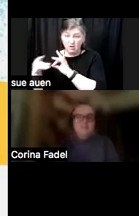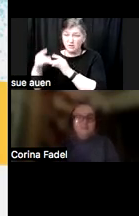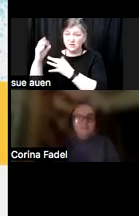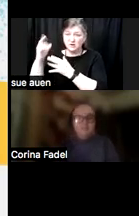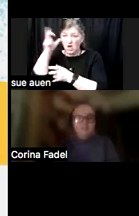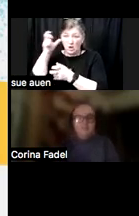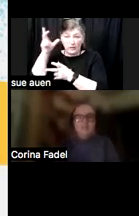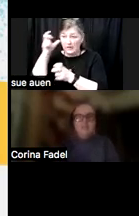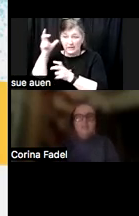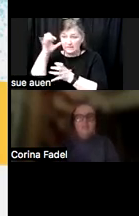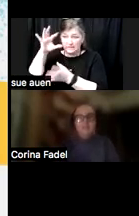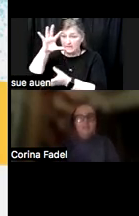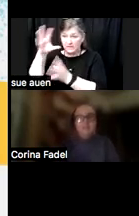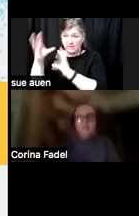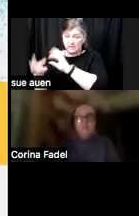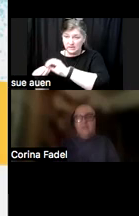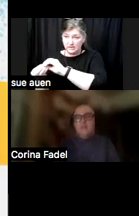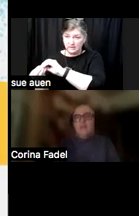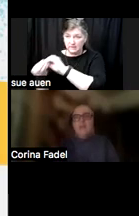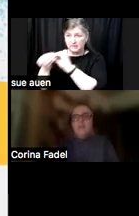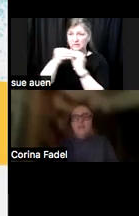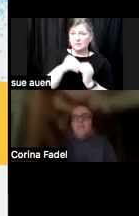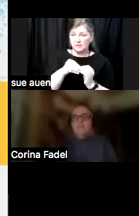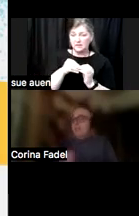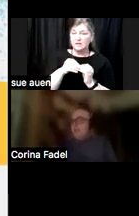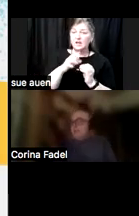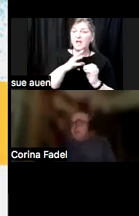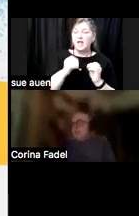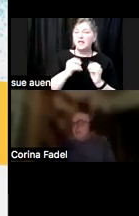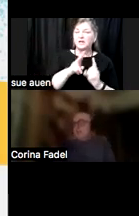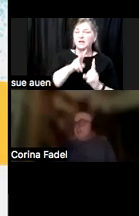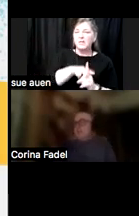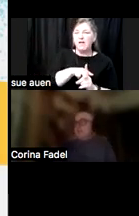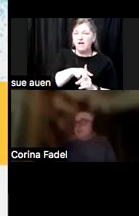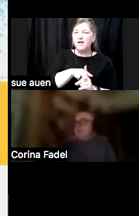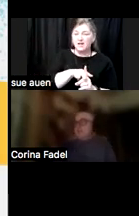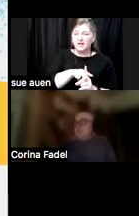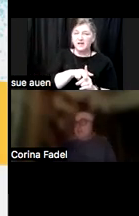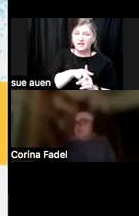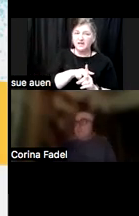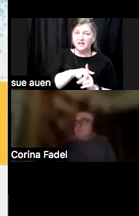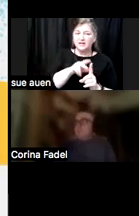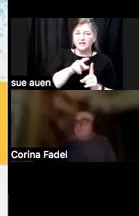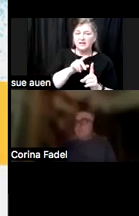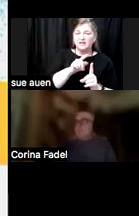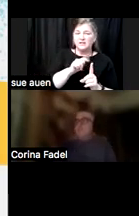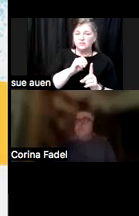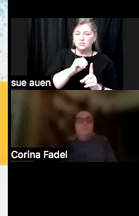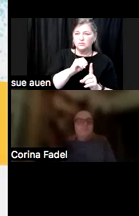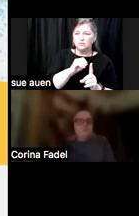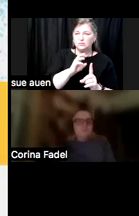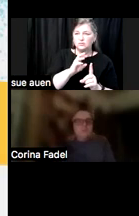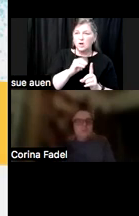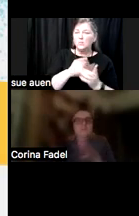listening that we just did with Kayla and Carmen, and apply that to what